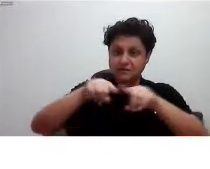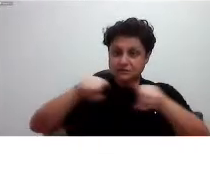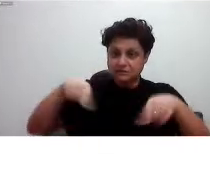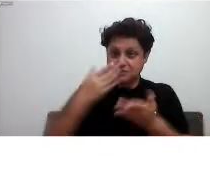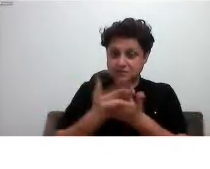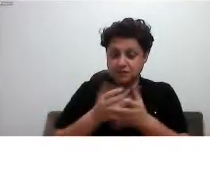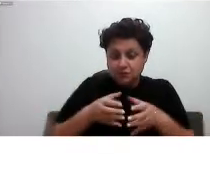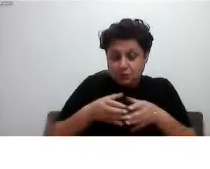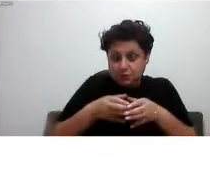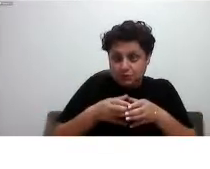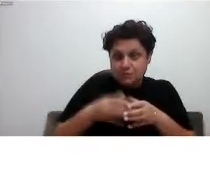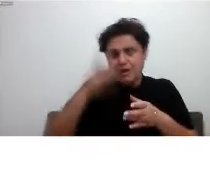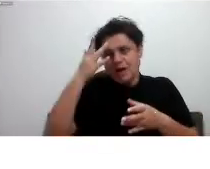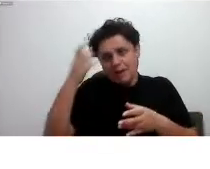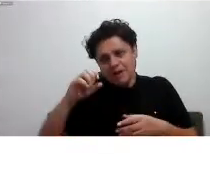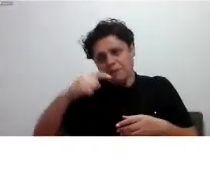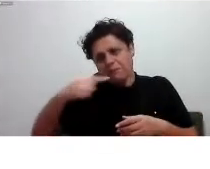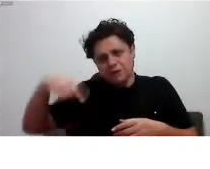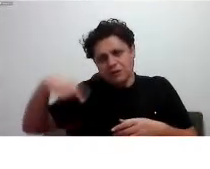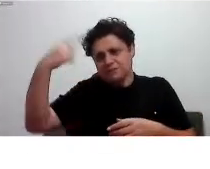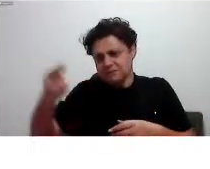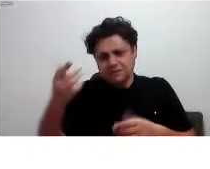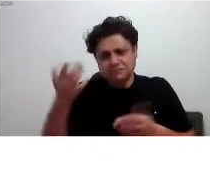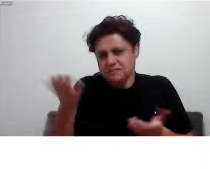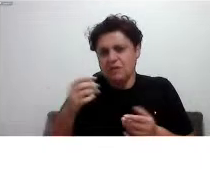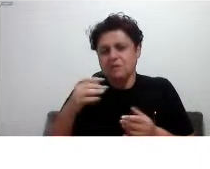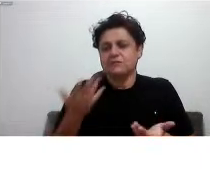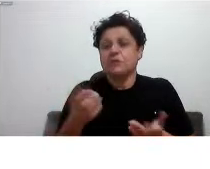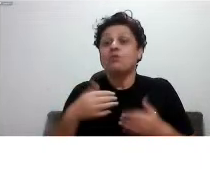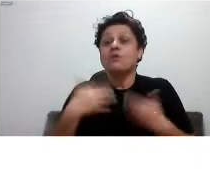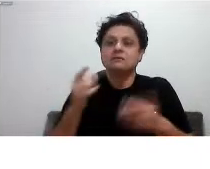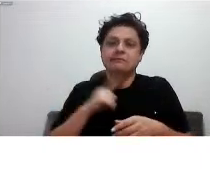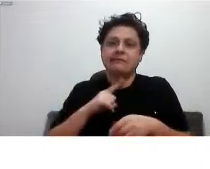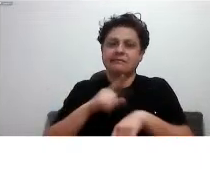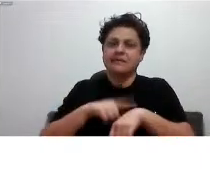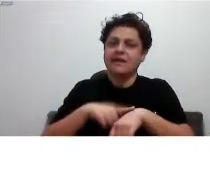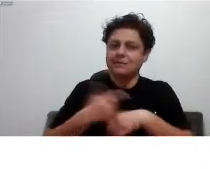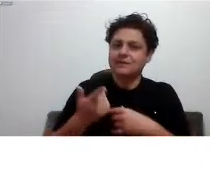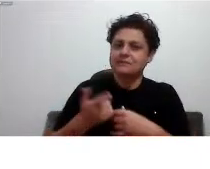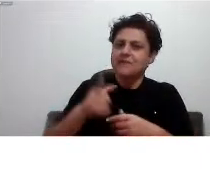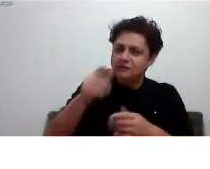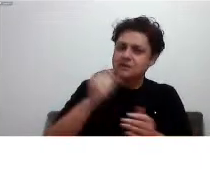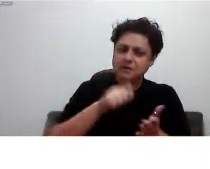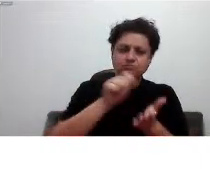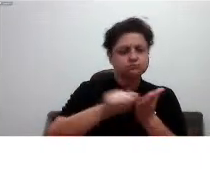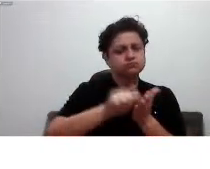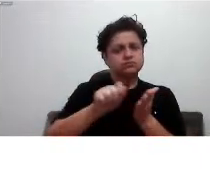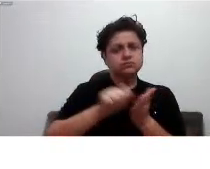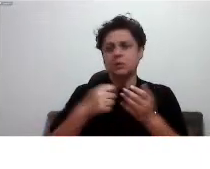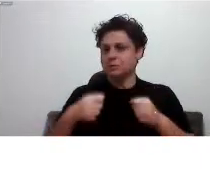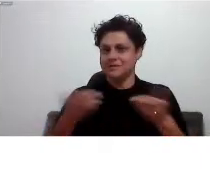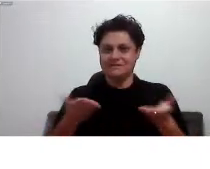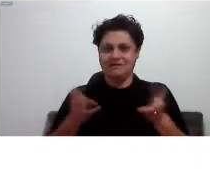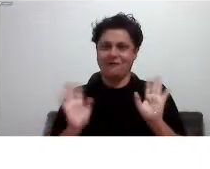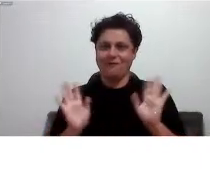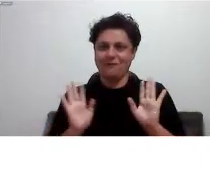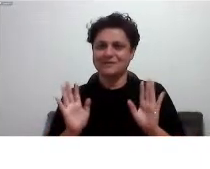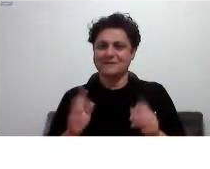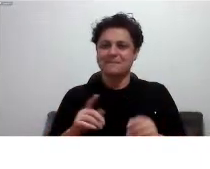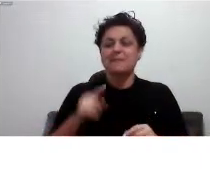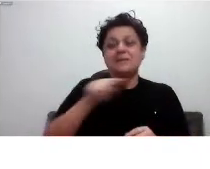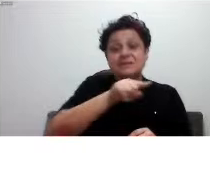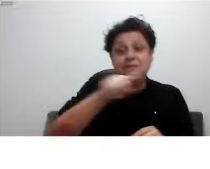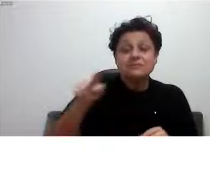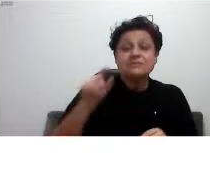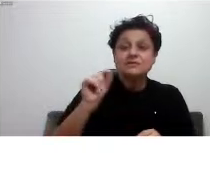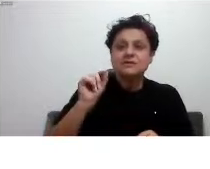time, and make some notes about this. You don't have to do this now. This is something you can do later. And think